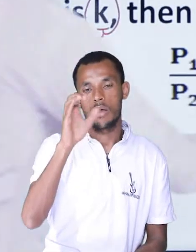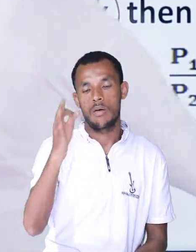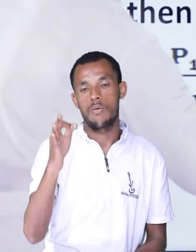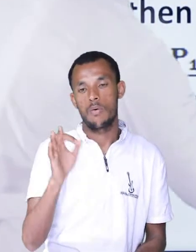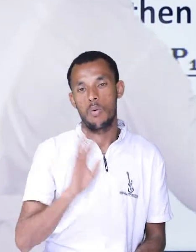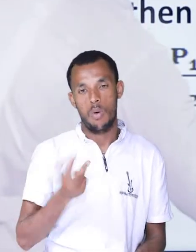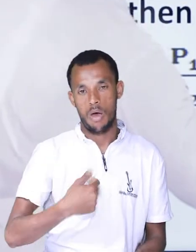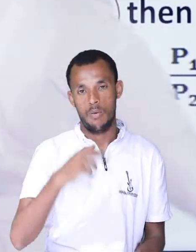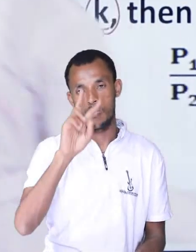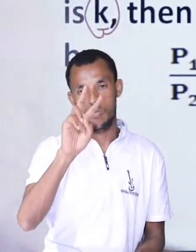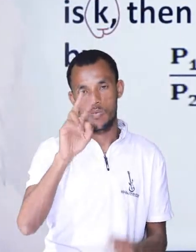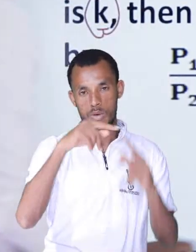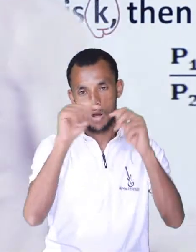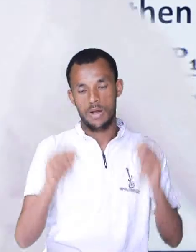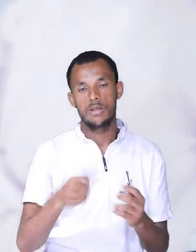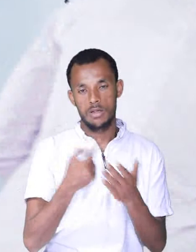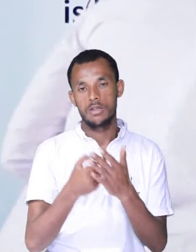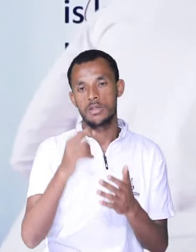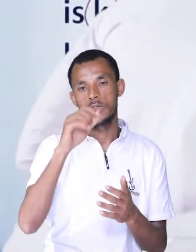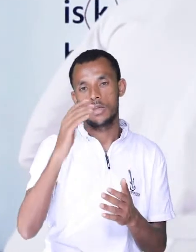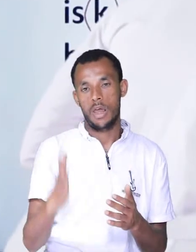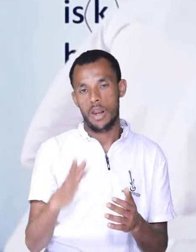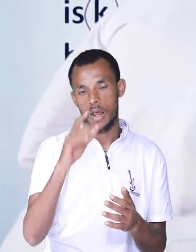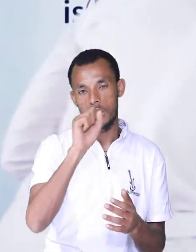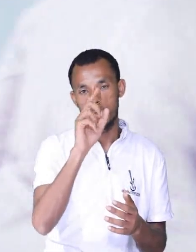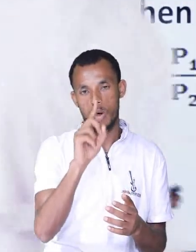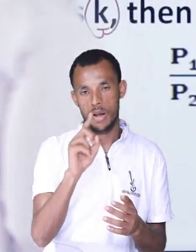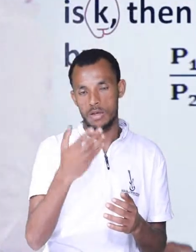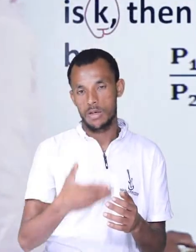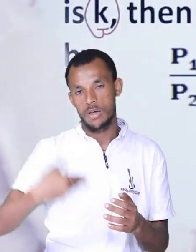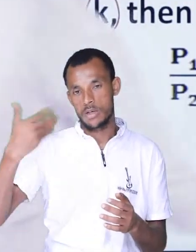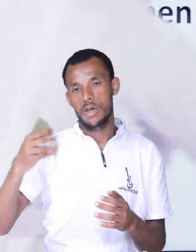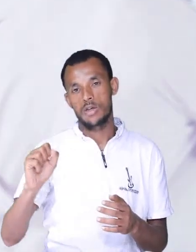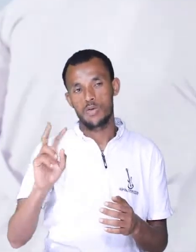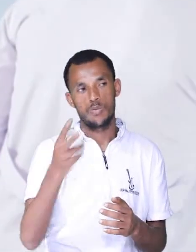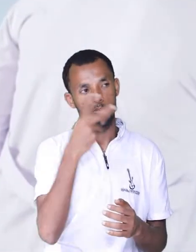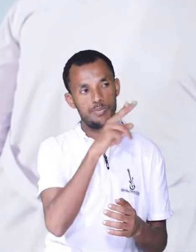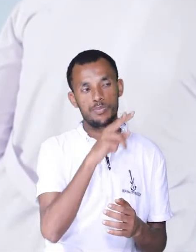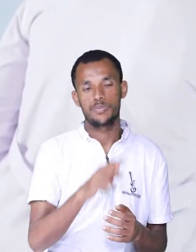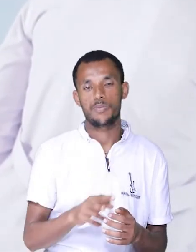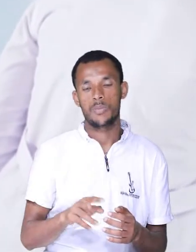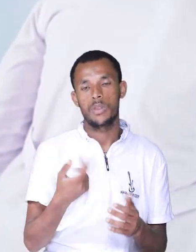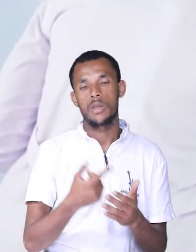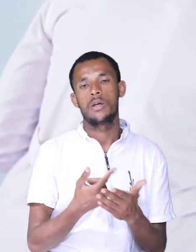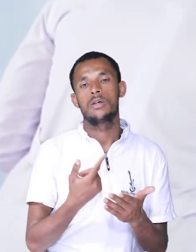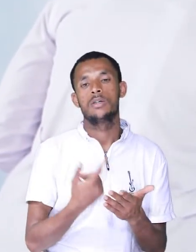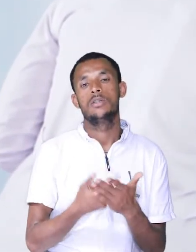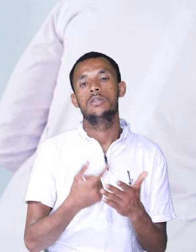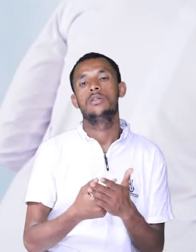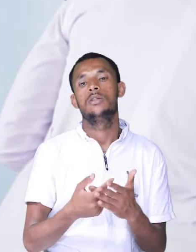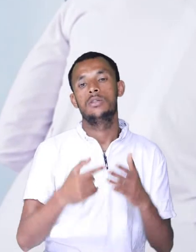triangles, let's say this side is S1, this side is S2. Therefore, the scale factor K is equal